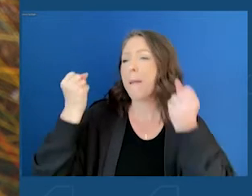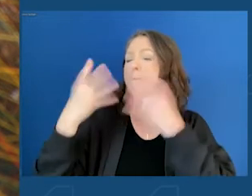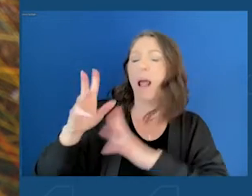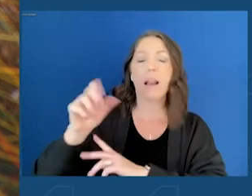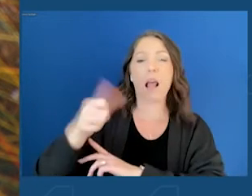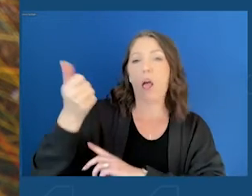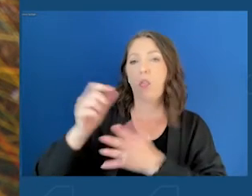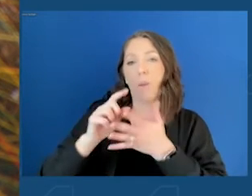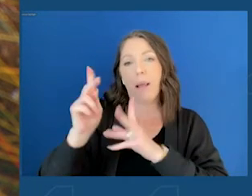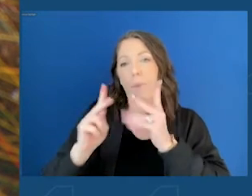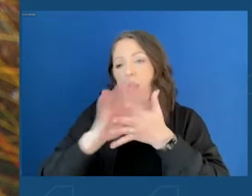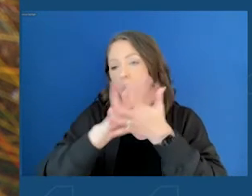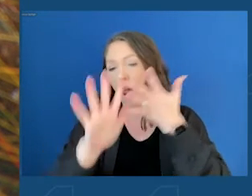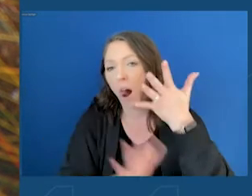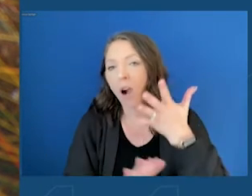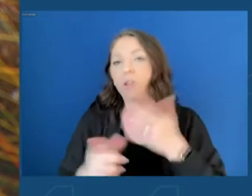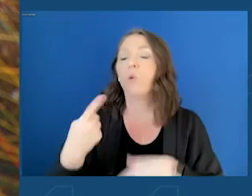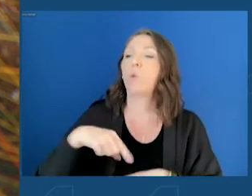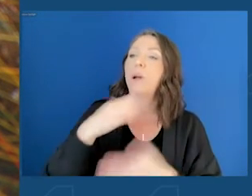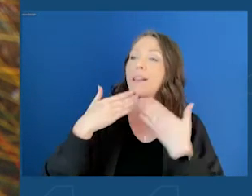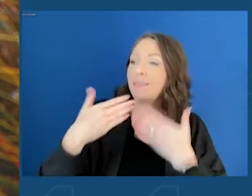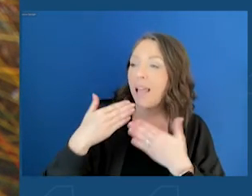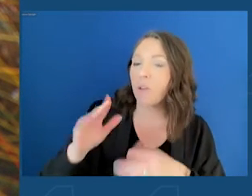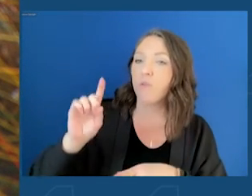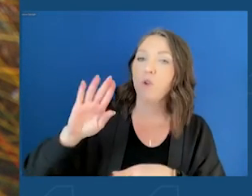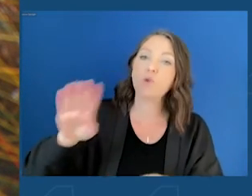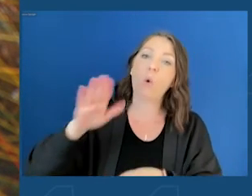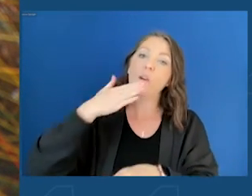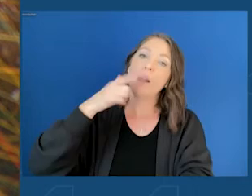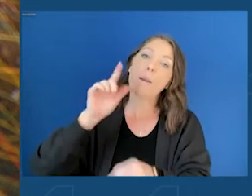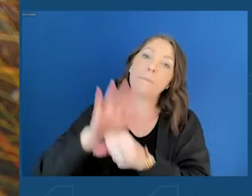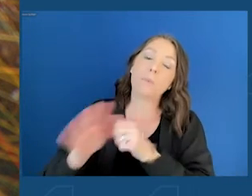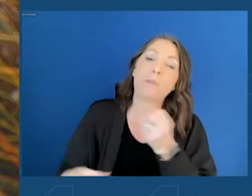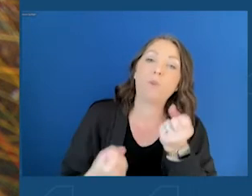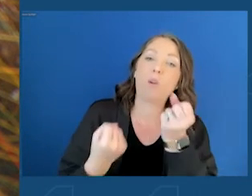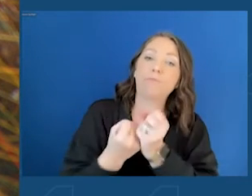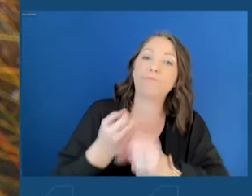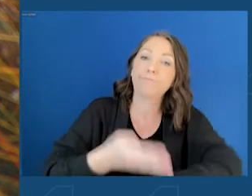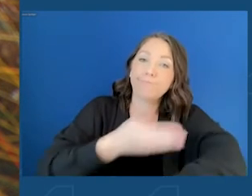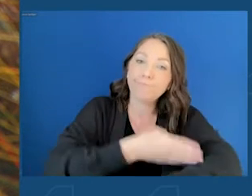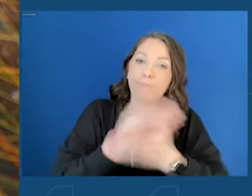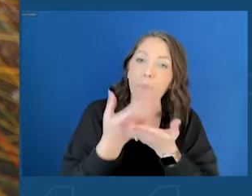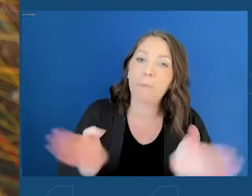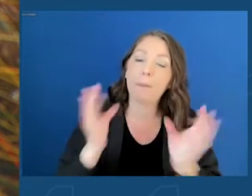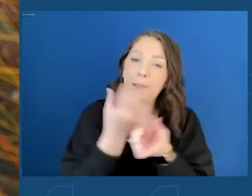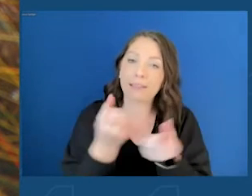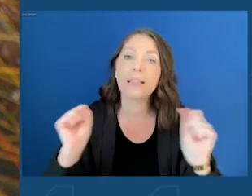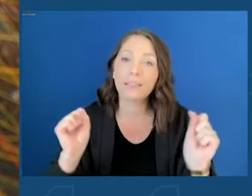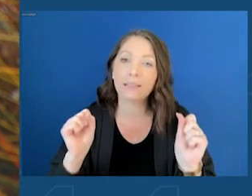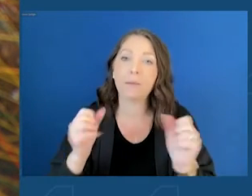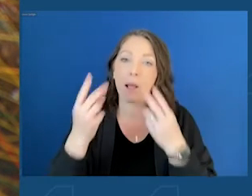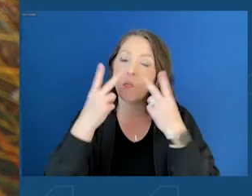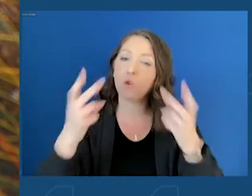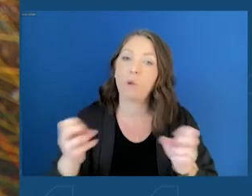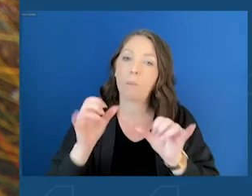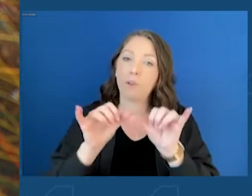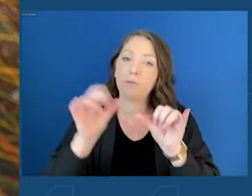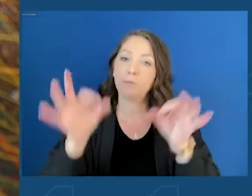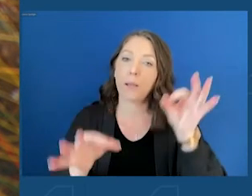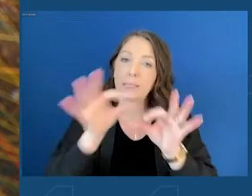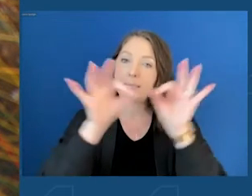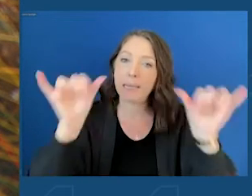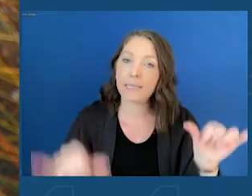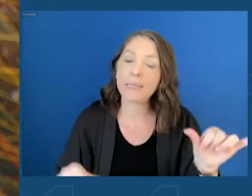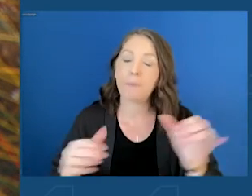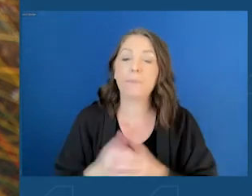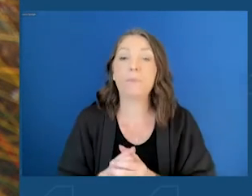your commitment to improving public safety and our criminal justice system here in New York. Because of your signature on this bill today and the